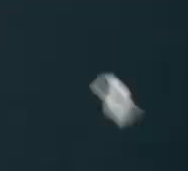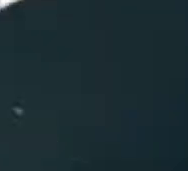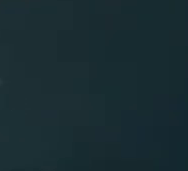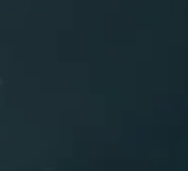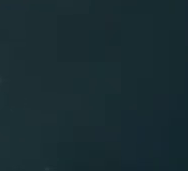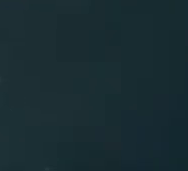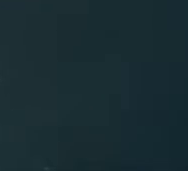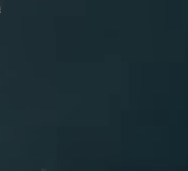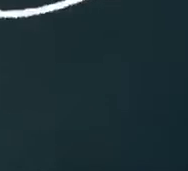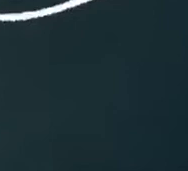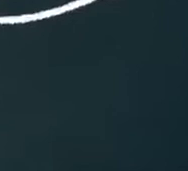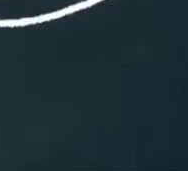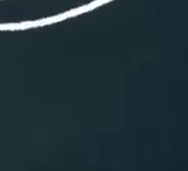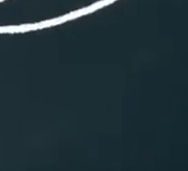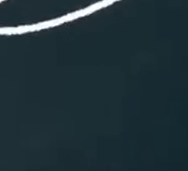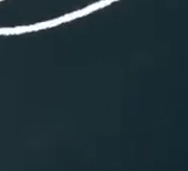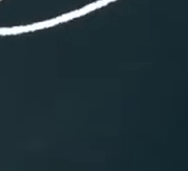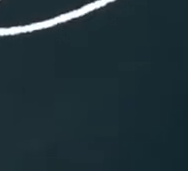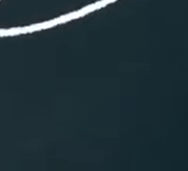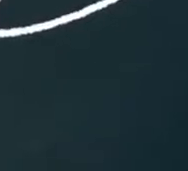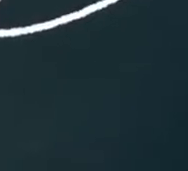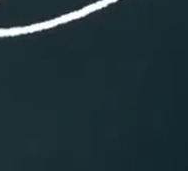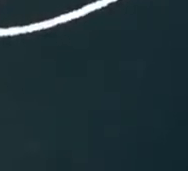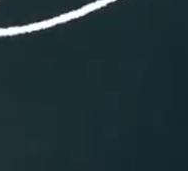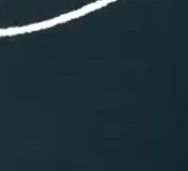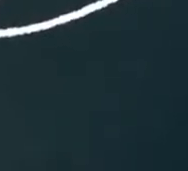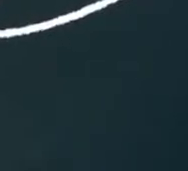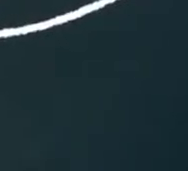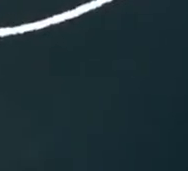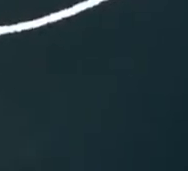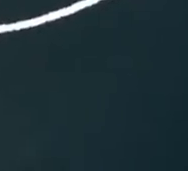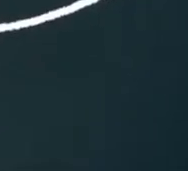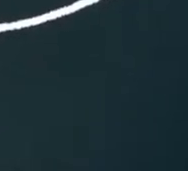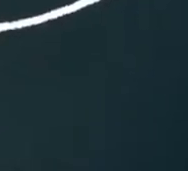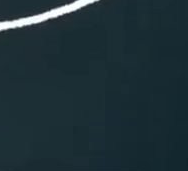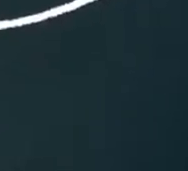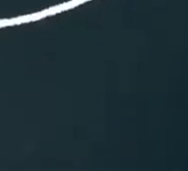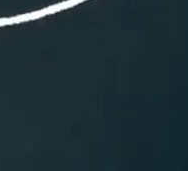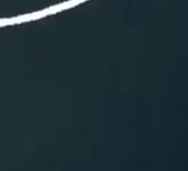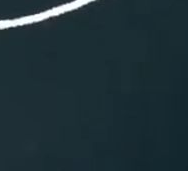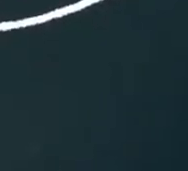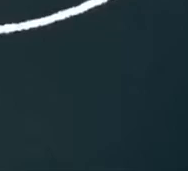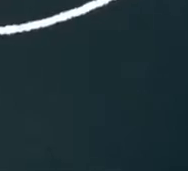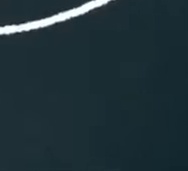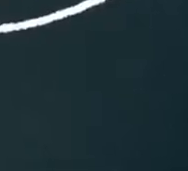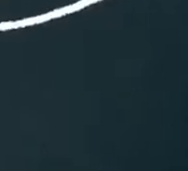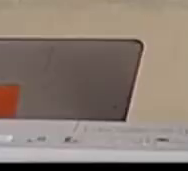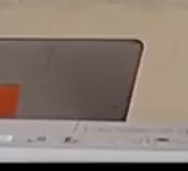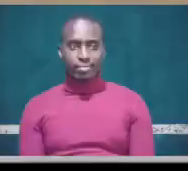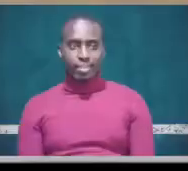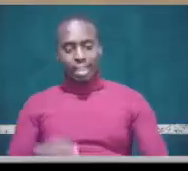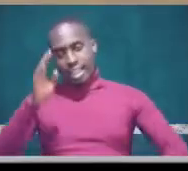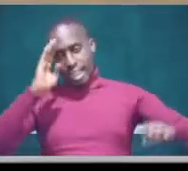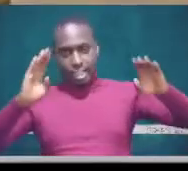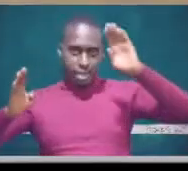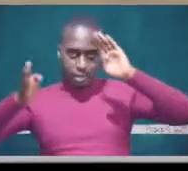Welcome to Study Time, a televised home learning program produced by Rwanda Education Board.